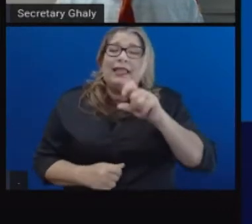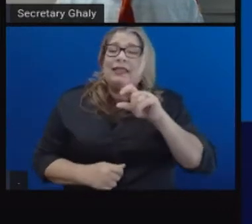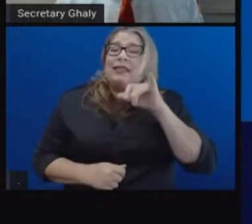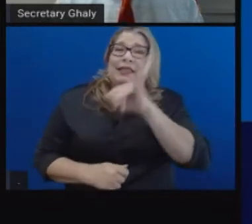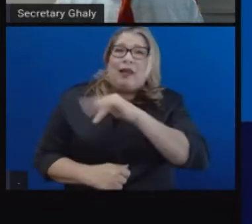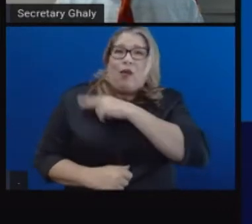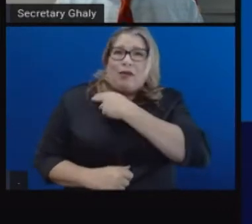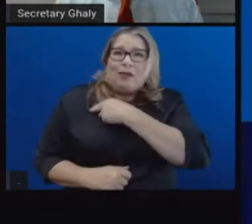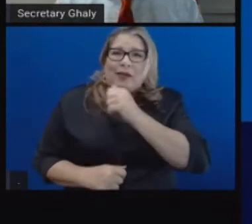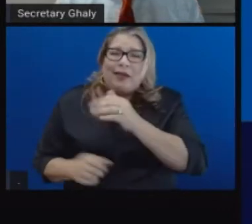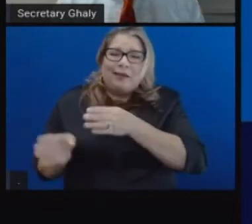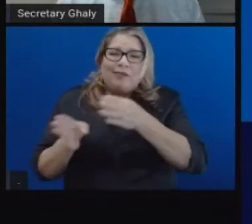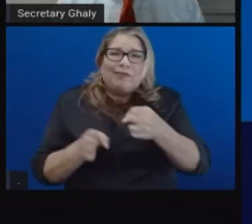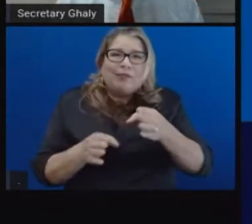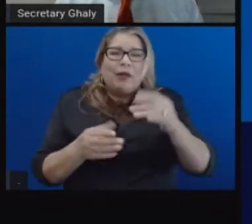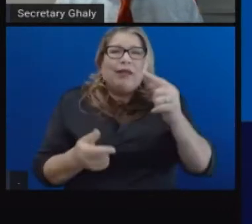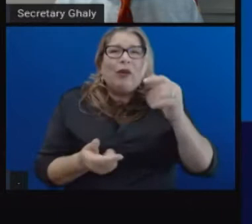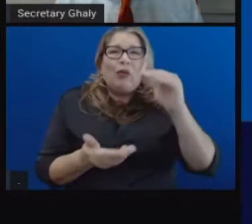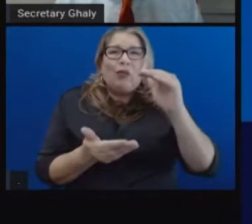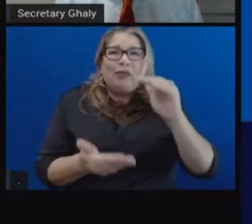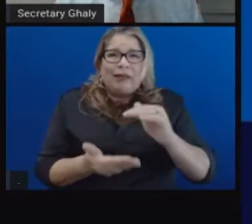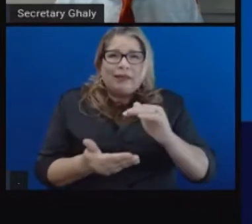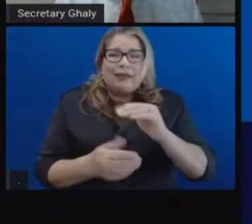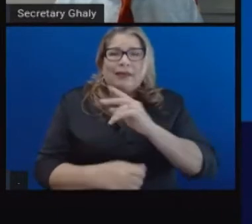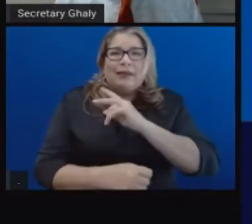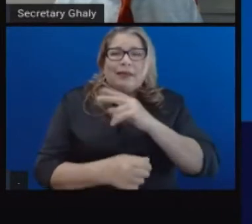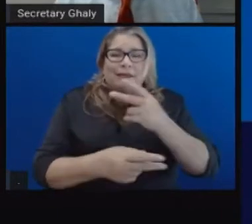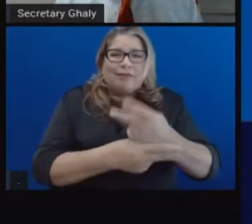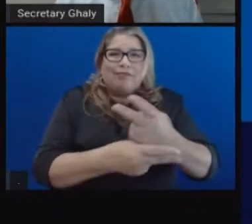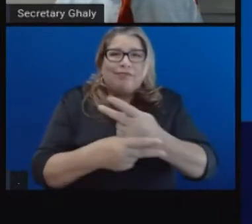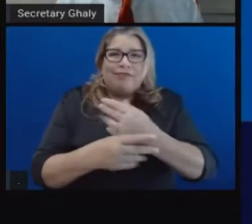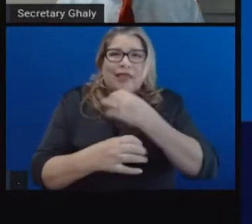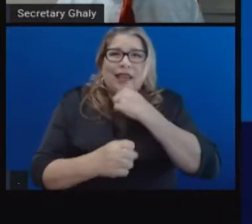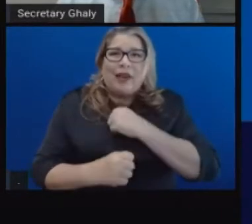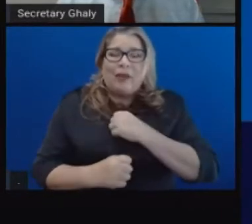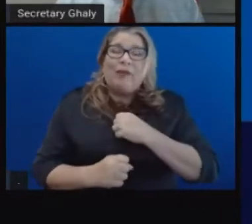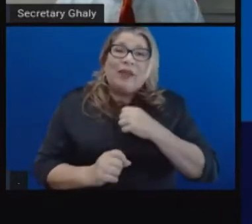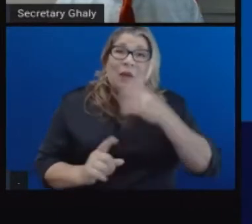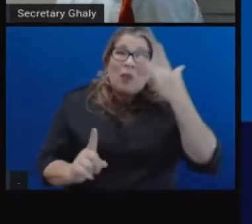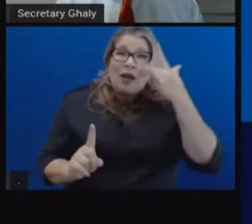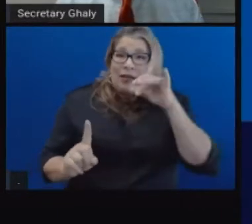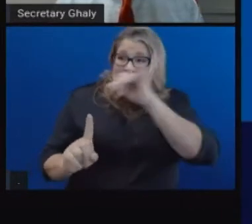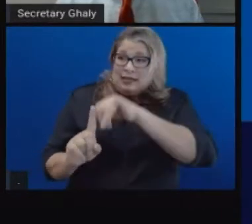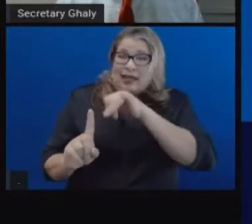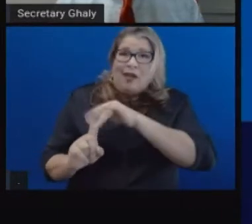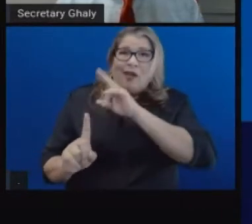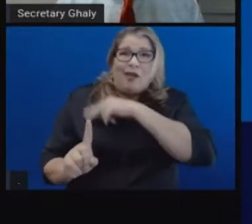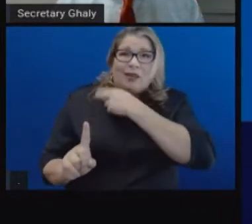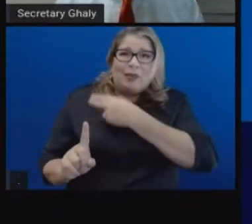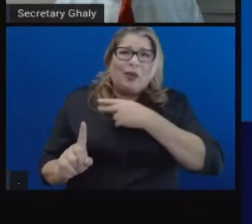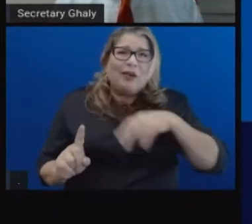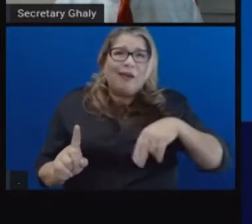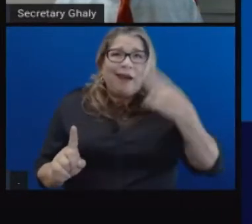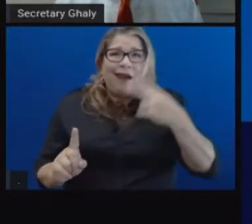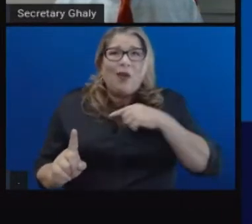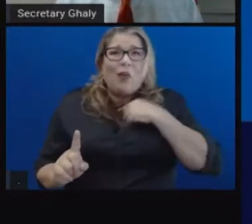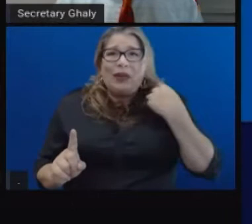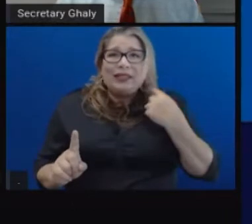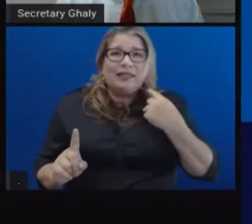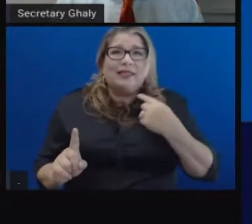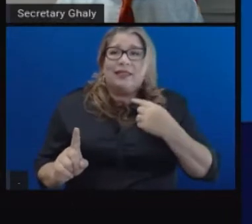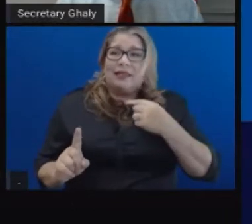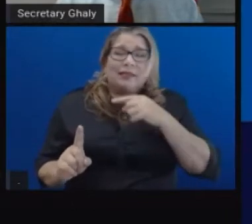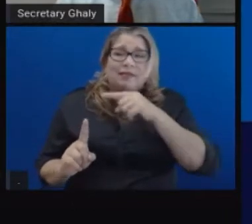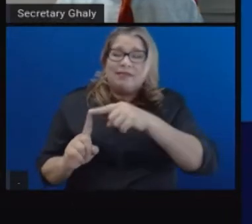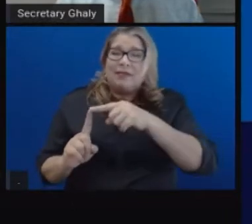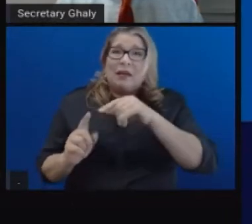need, helping them leave the hospitals, which are full of risks being in a hospital, especially during COVID, and allowing them to